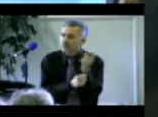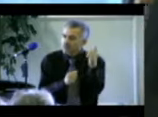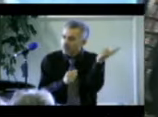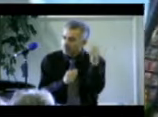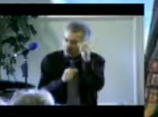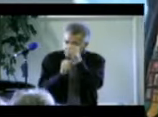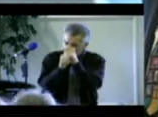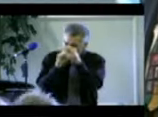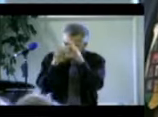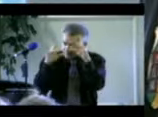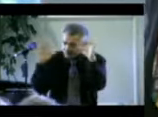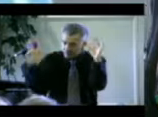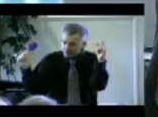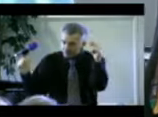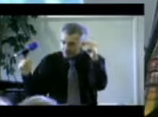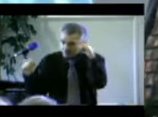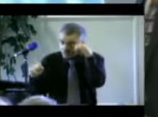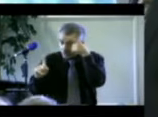My goal?